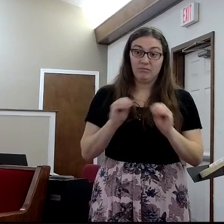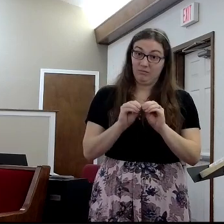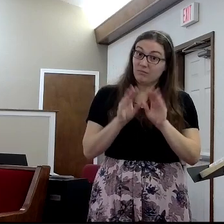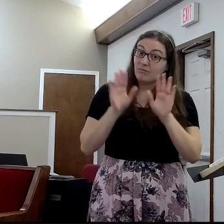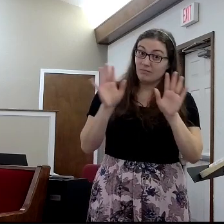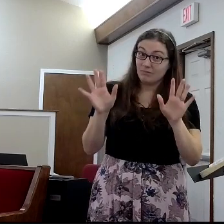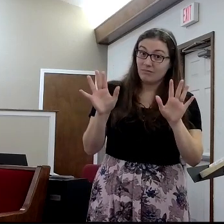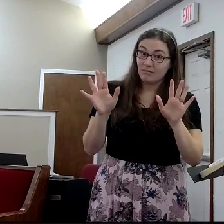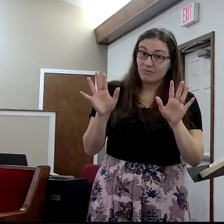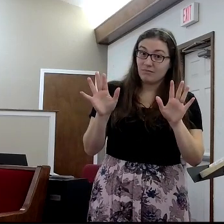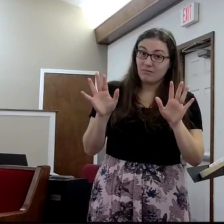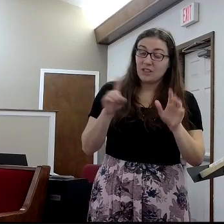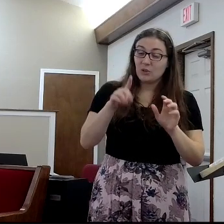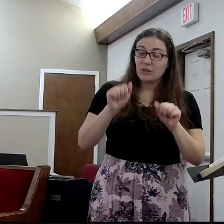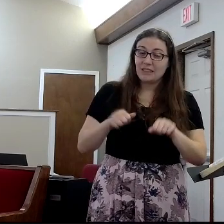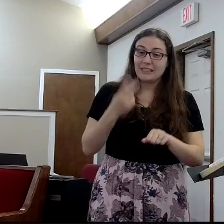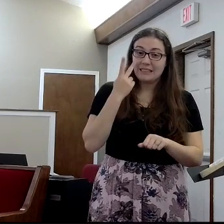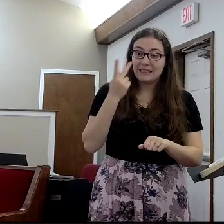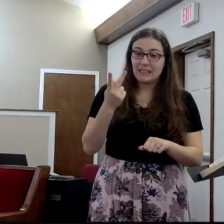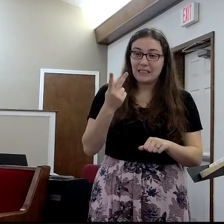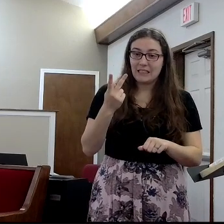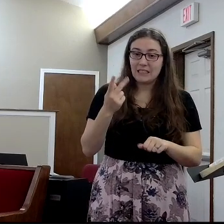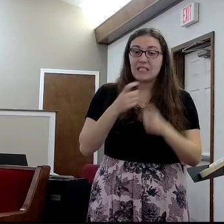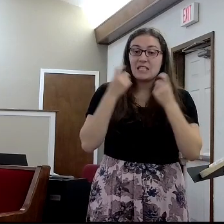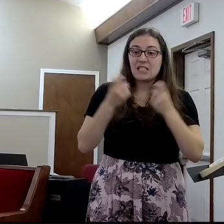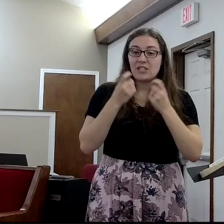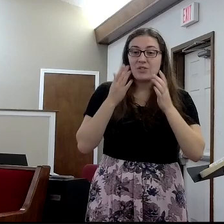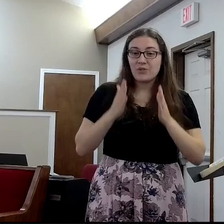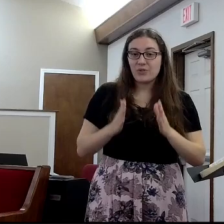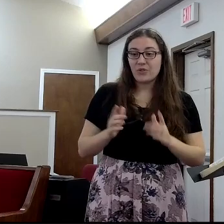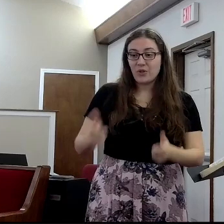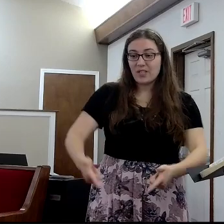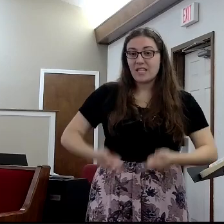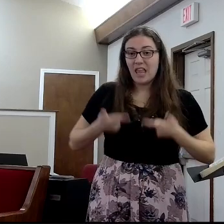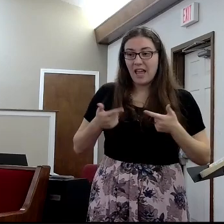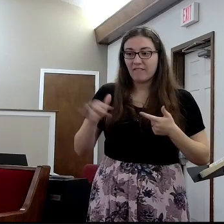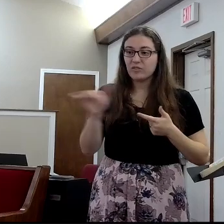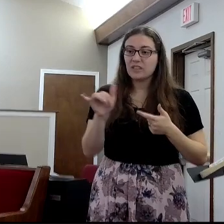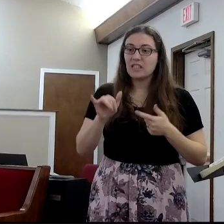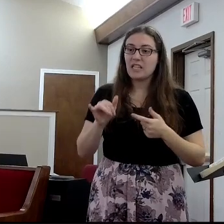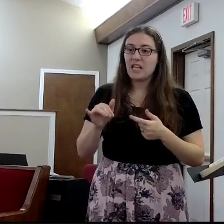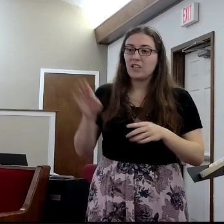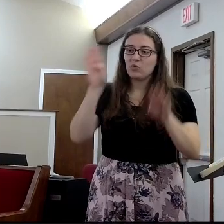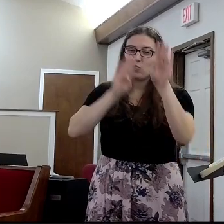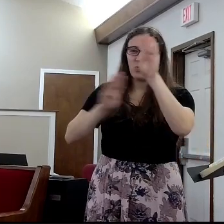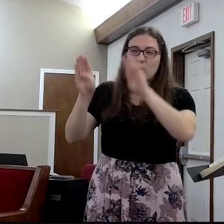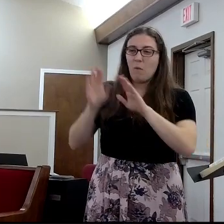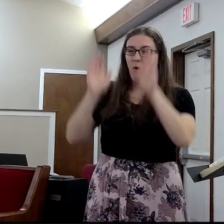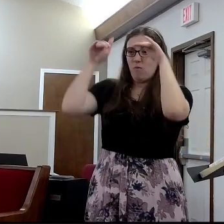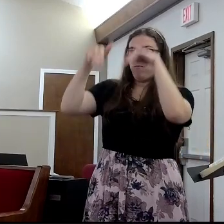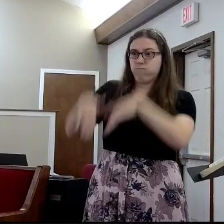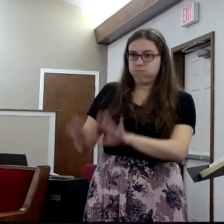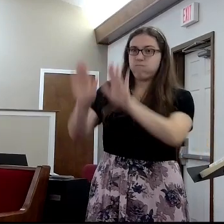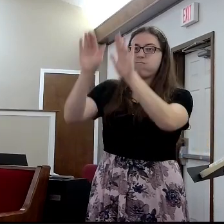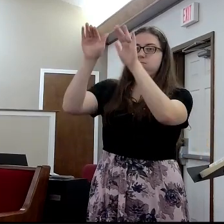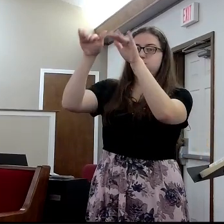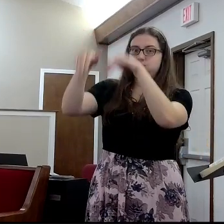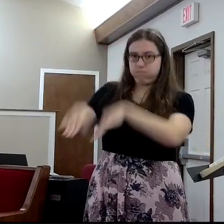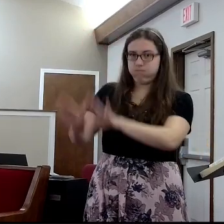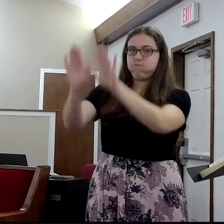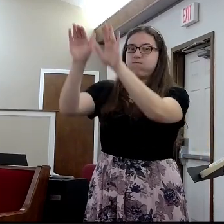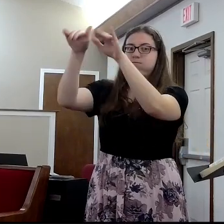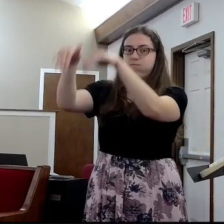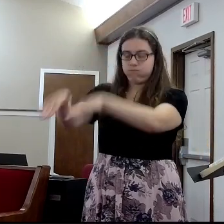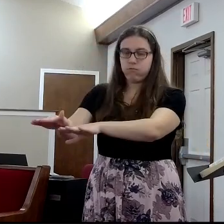wicked. You can't be more clear than that. As you can see, it's clear that sinners' life is a troubled sea. But